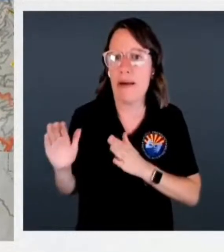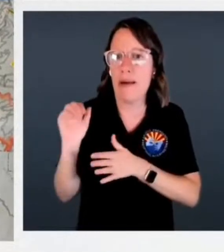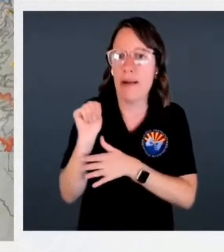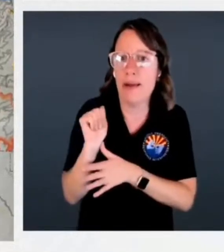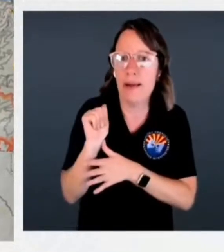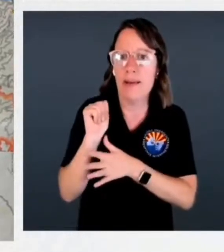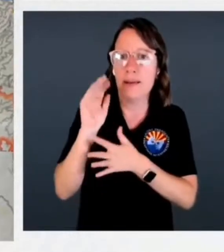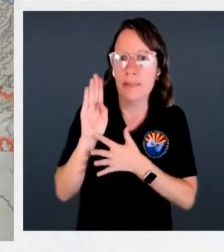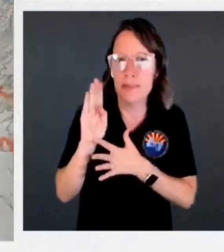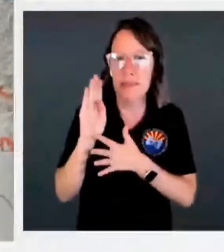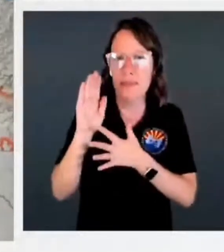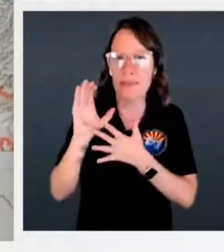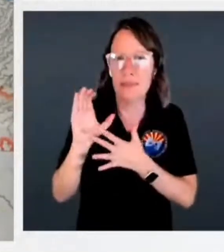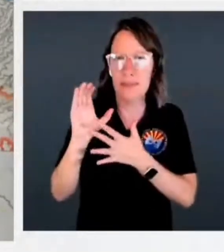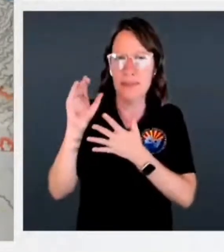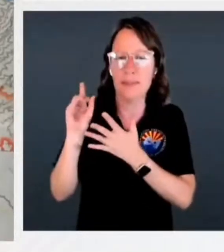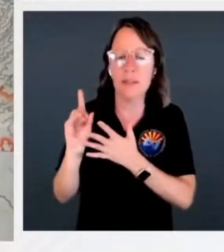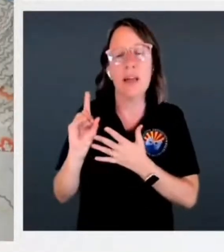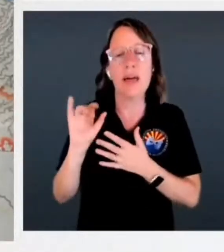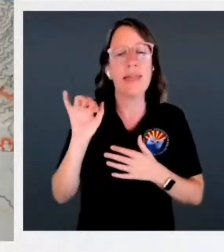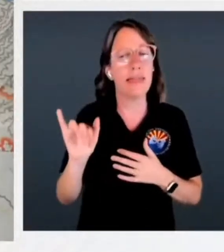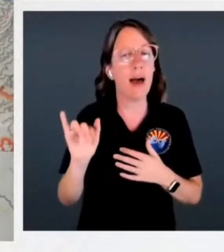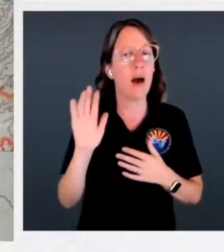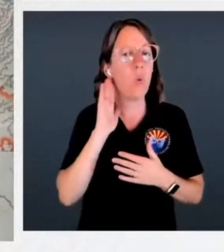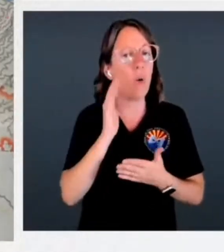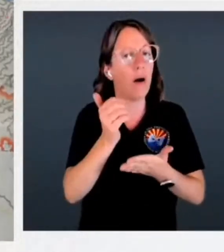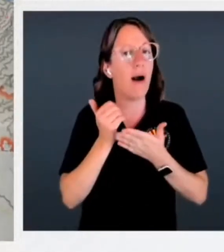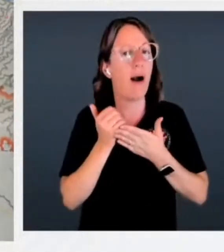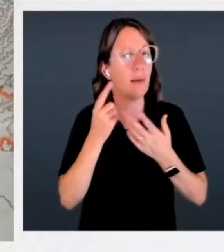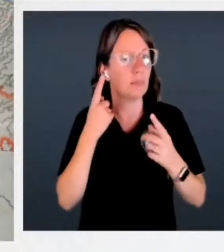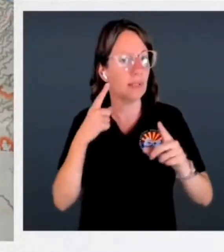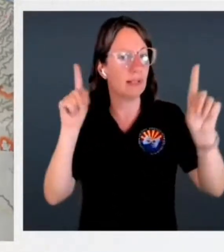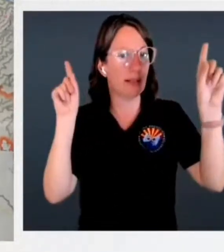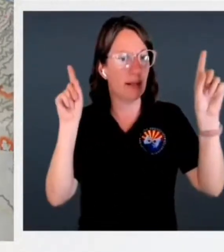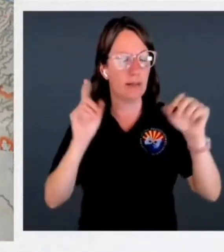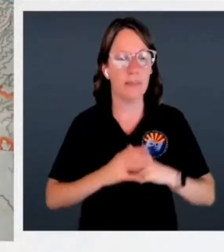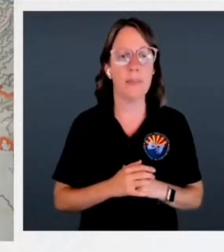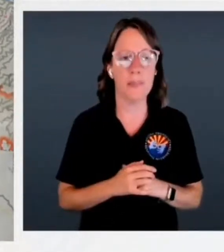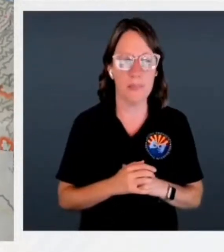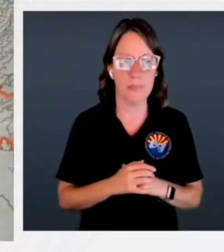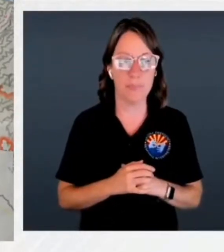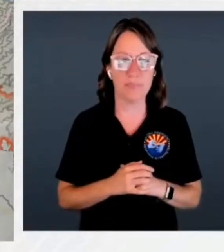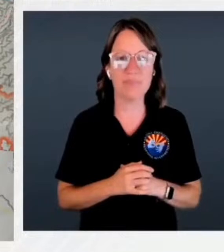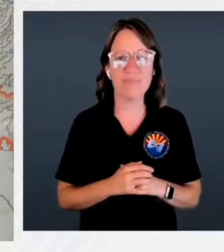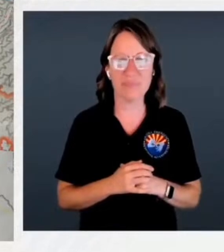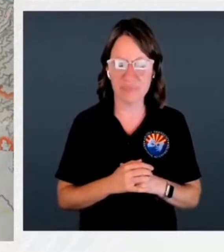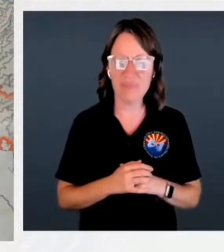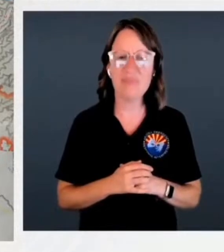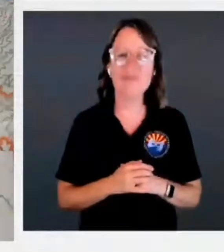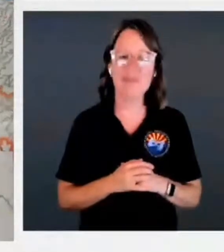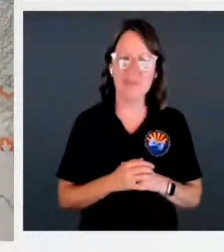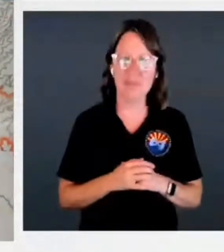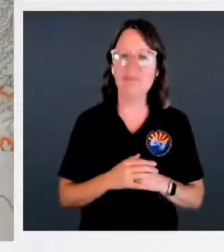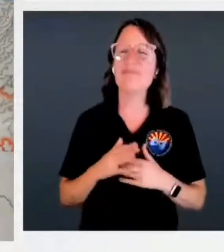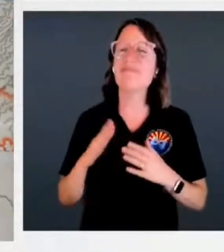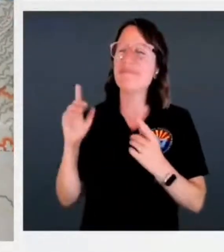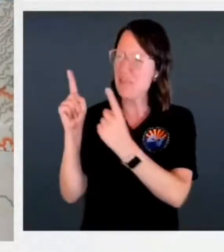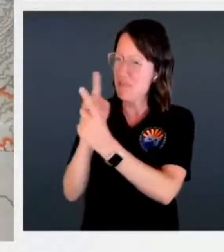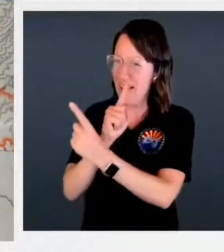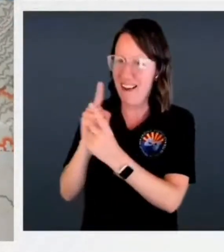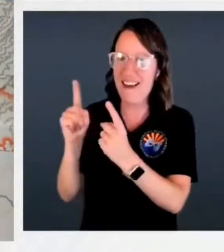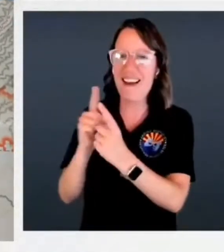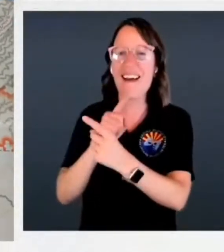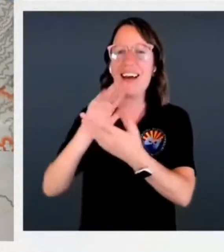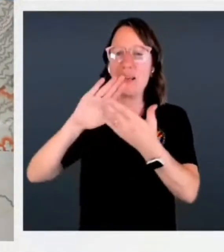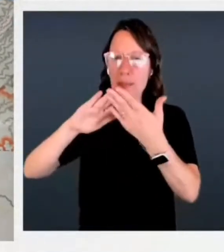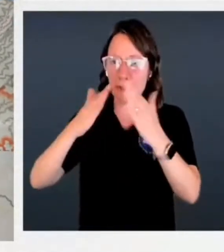success as we move forward. I had some really good conversations with some of the community members and